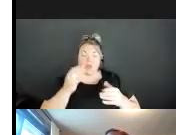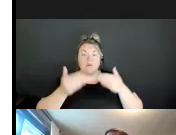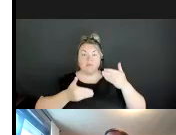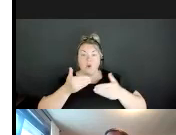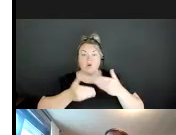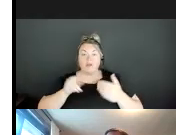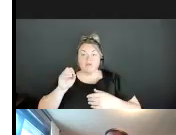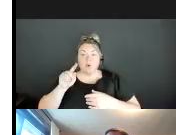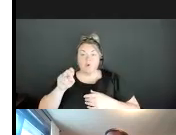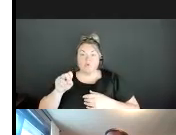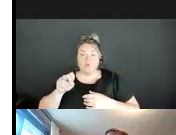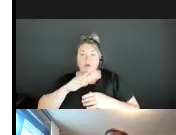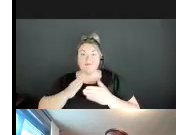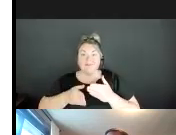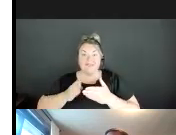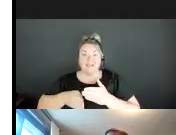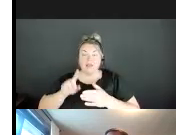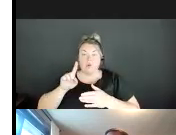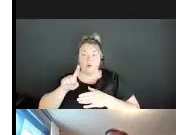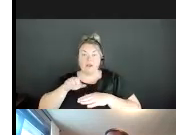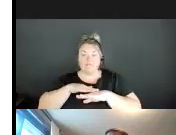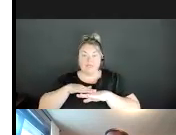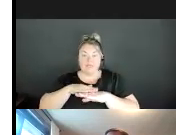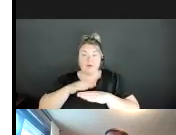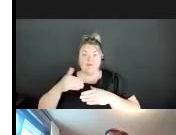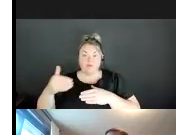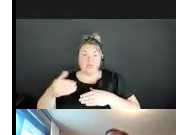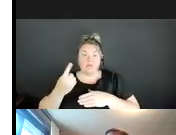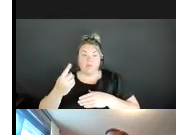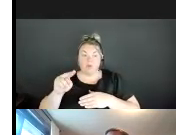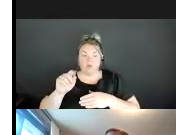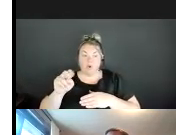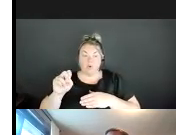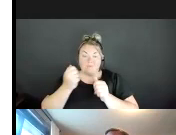at a minimum frequency of only 1 note per session. Next slide.